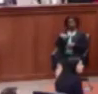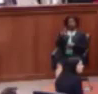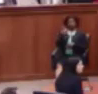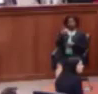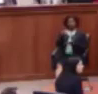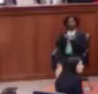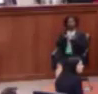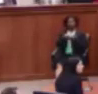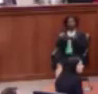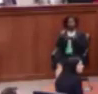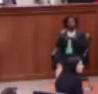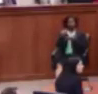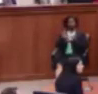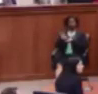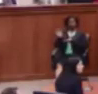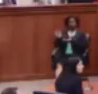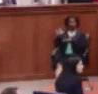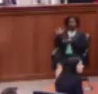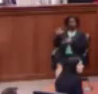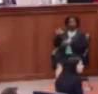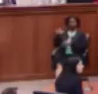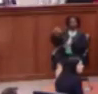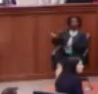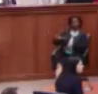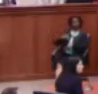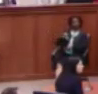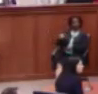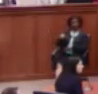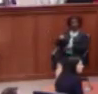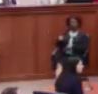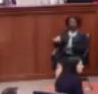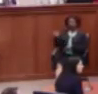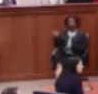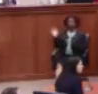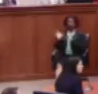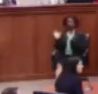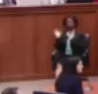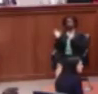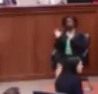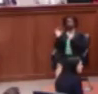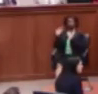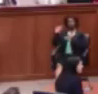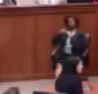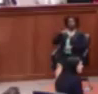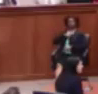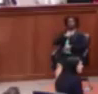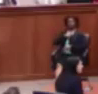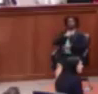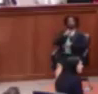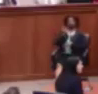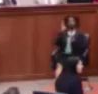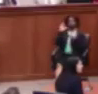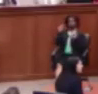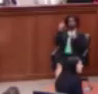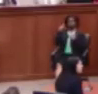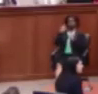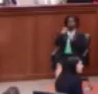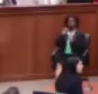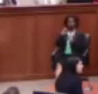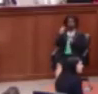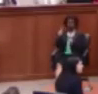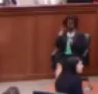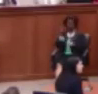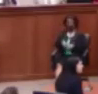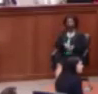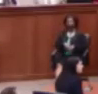company contracted to find a certified qualified superintendent for the SSD. March